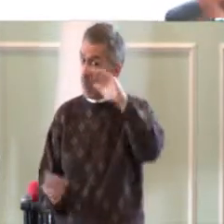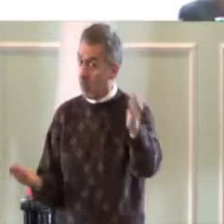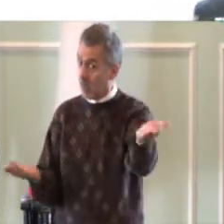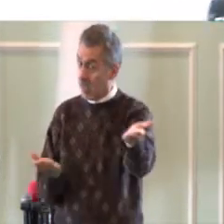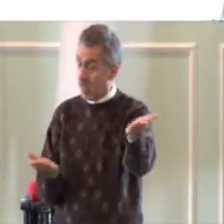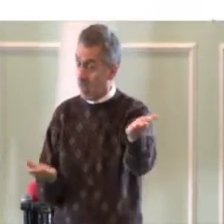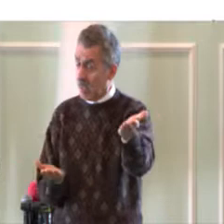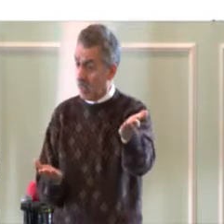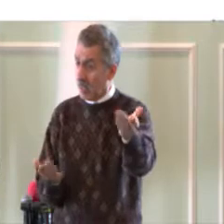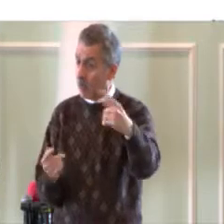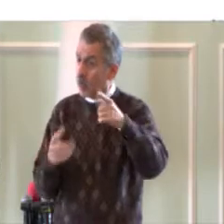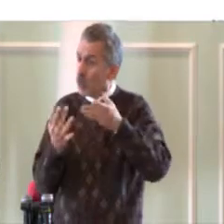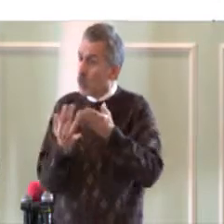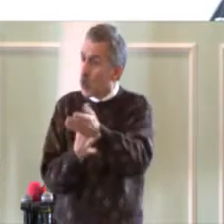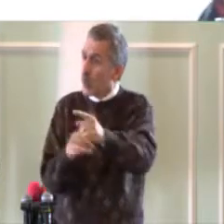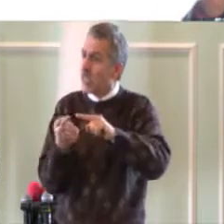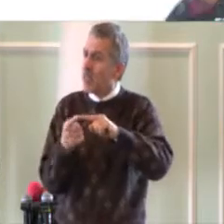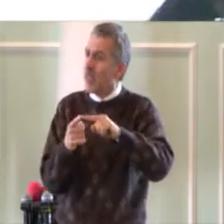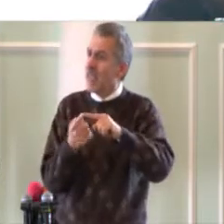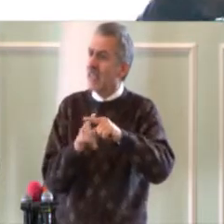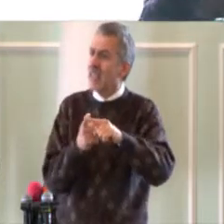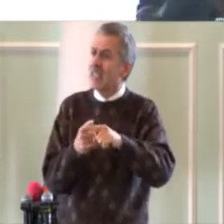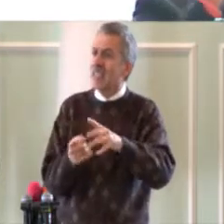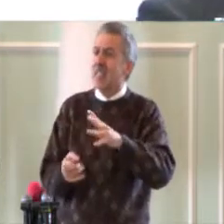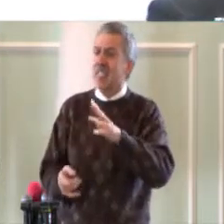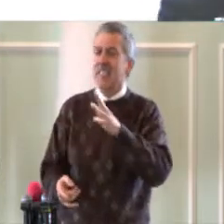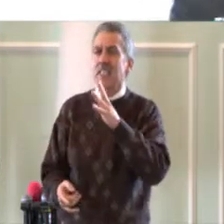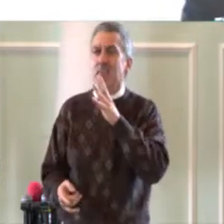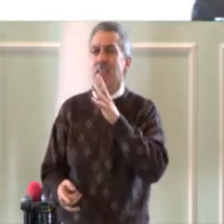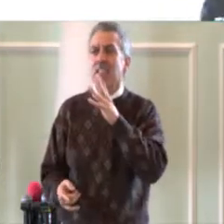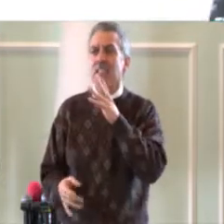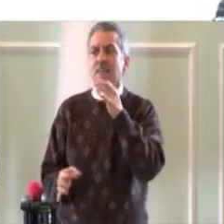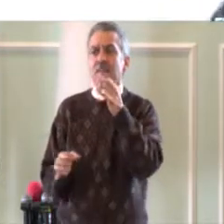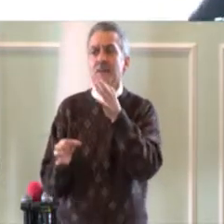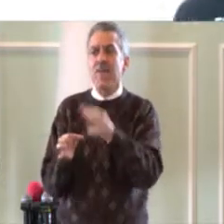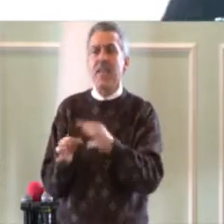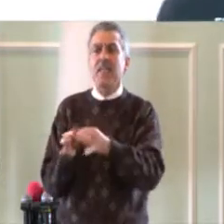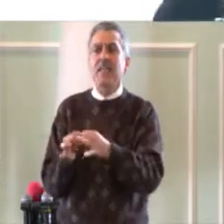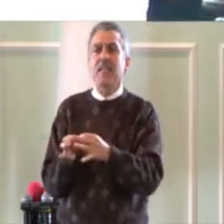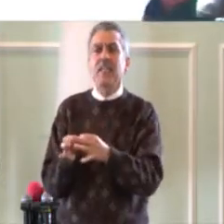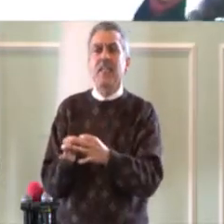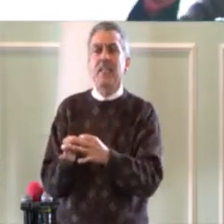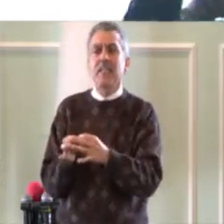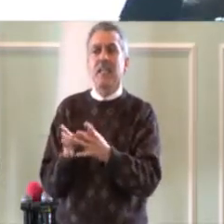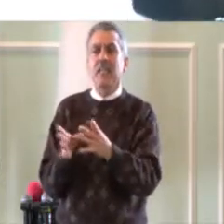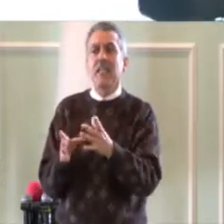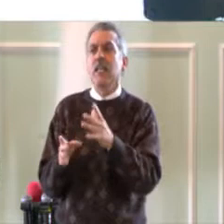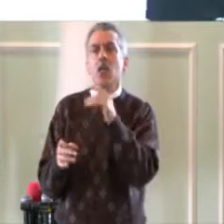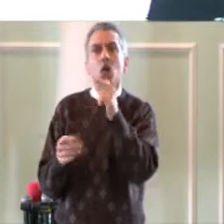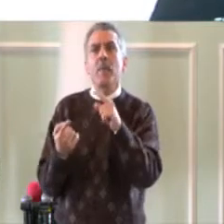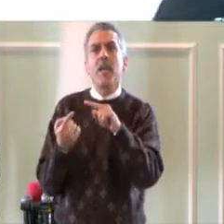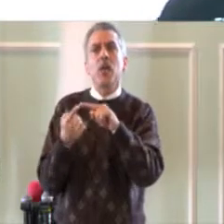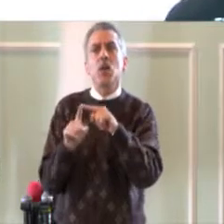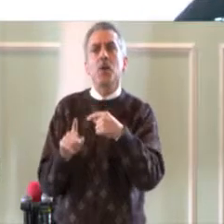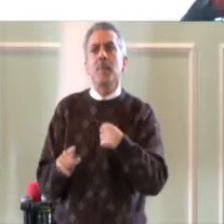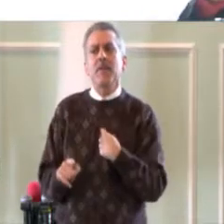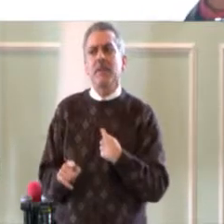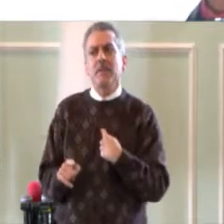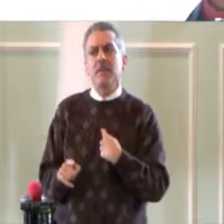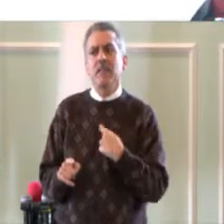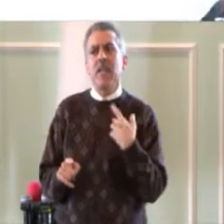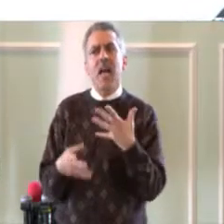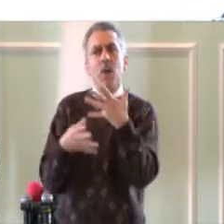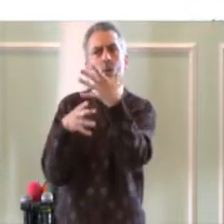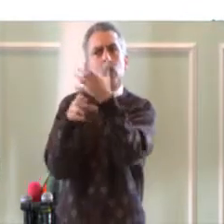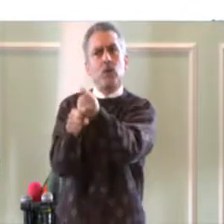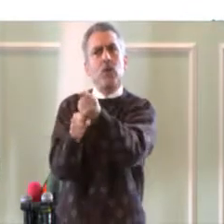in the midst of his pain, Job expressed his faith in God. He said, though he slay me, yet will I